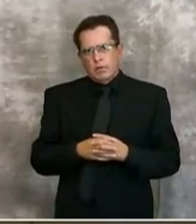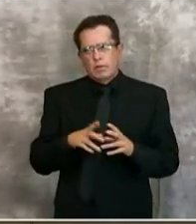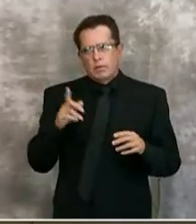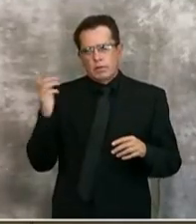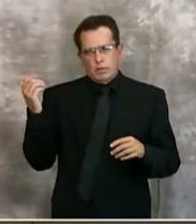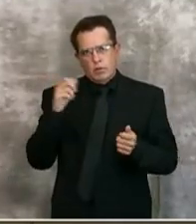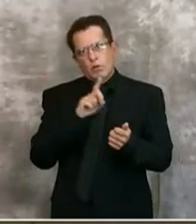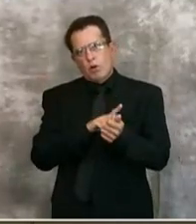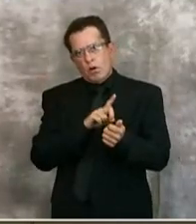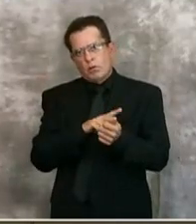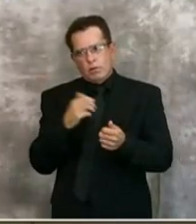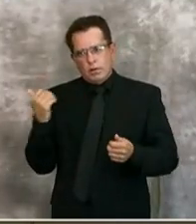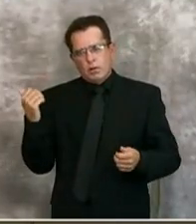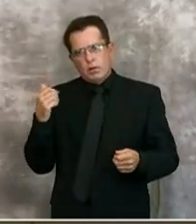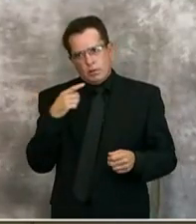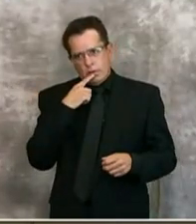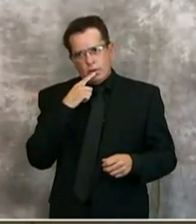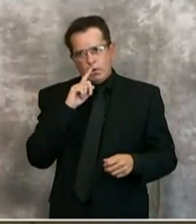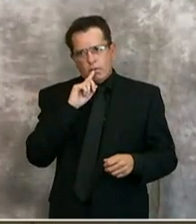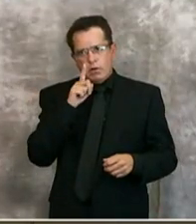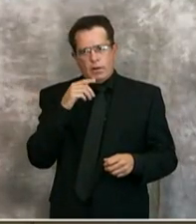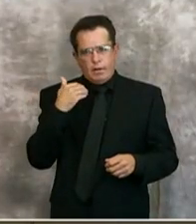There is a multi-level